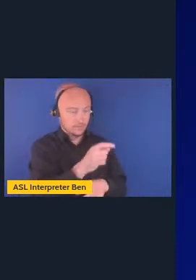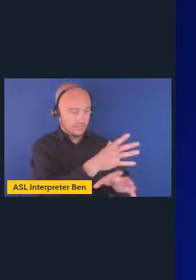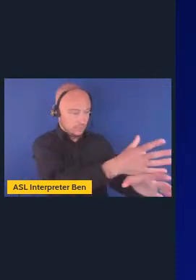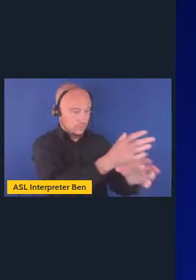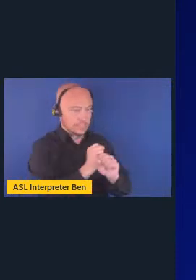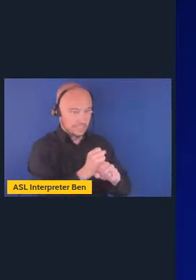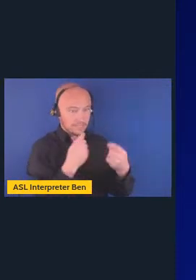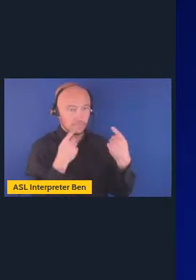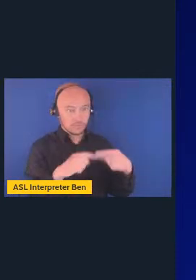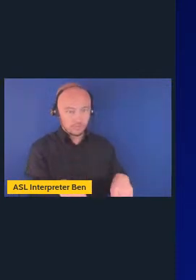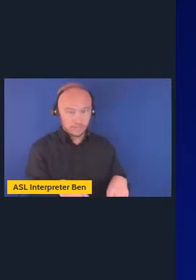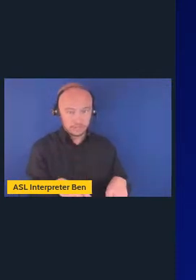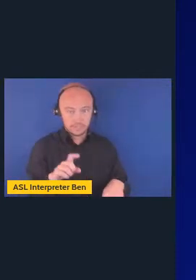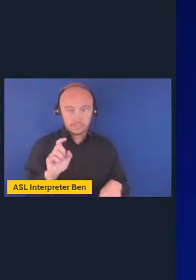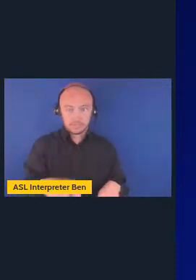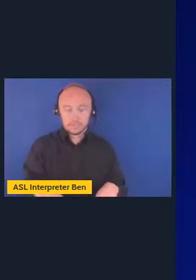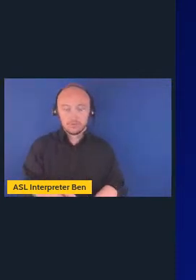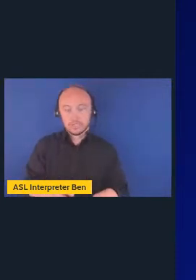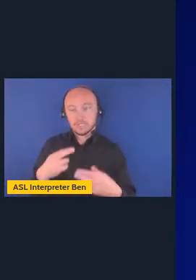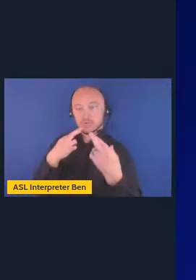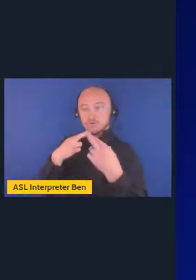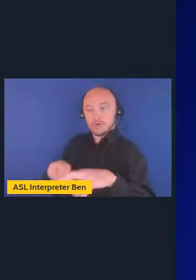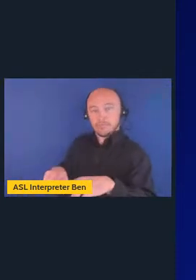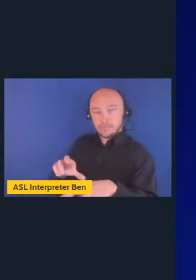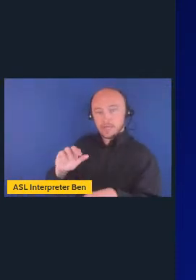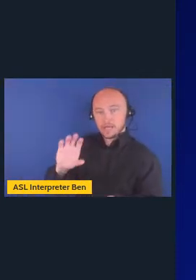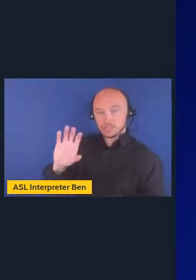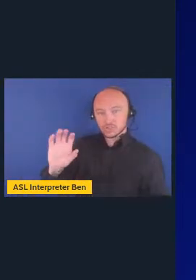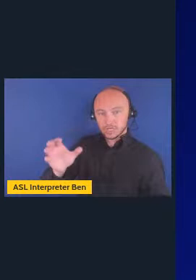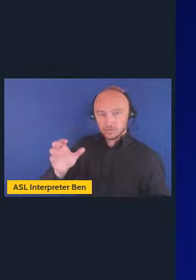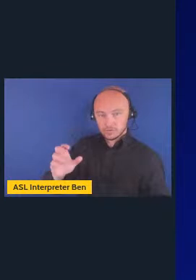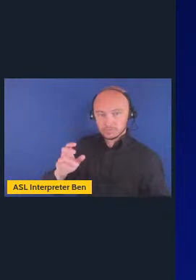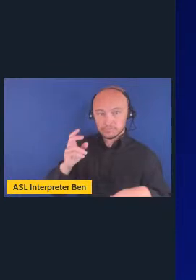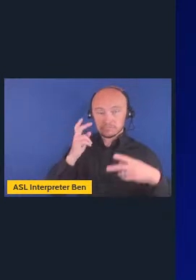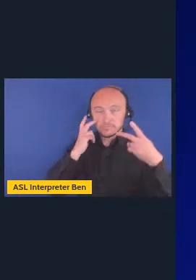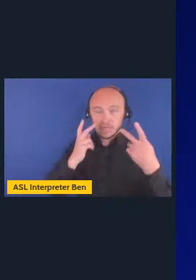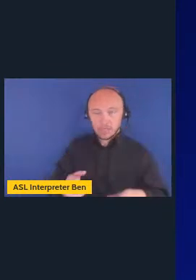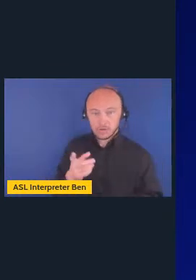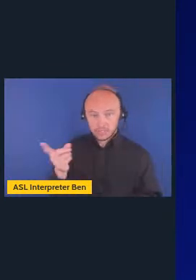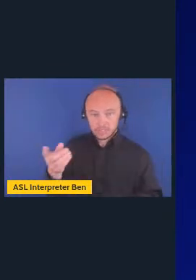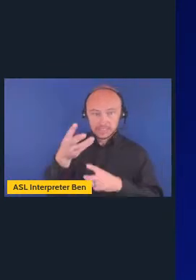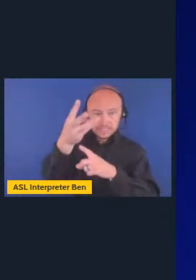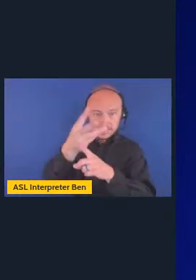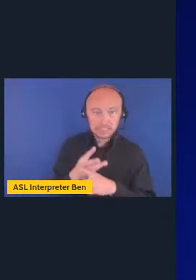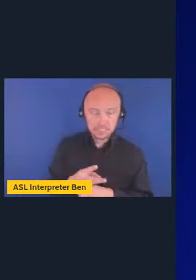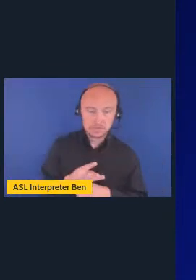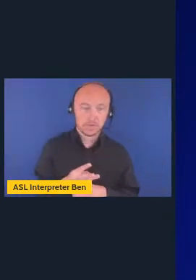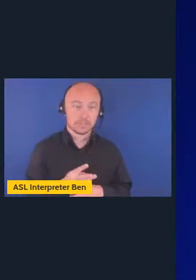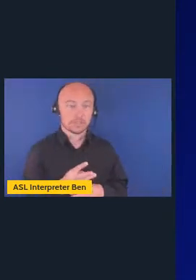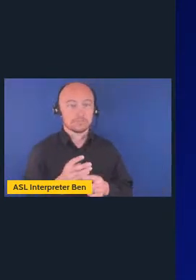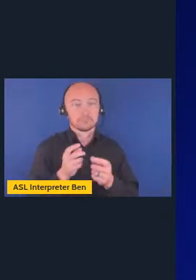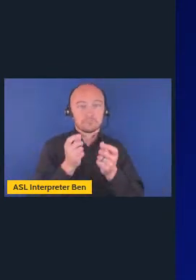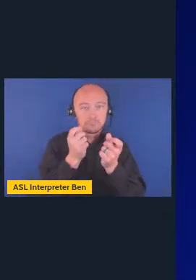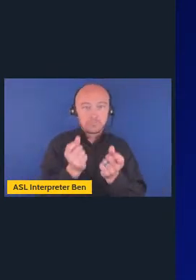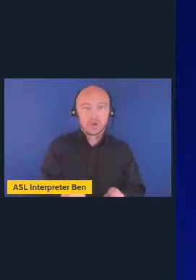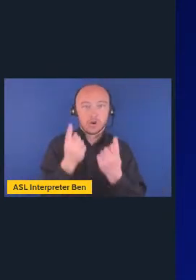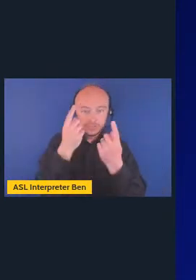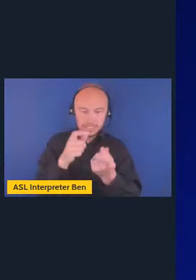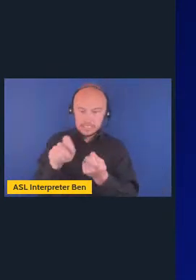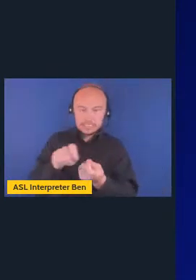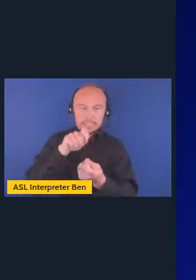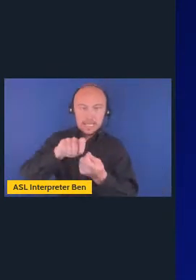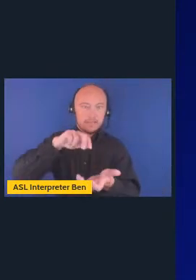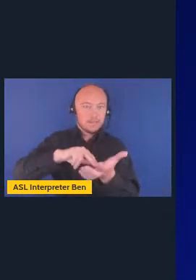responses. You need a reply channel. You can also look back at this architecture in 6 months and understand exactly what it is you